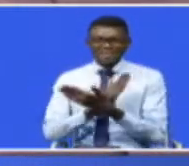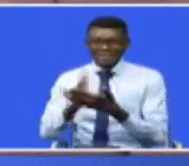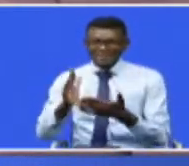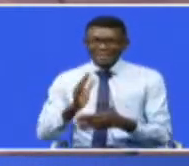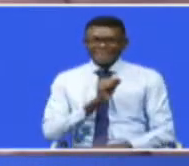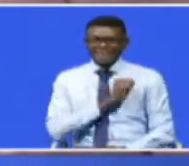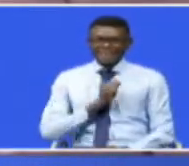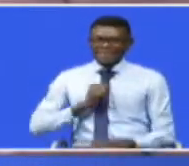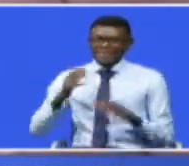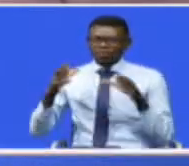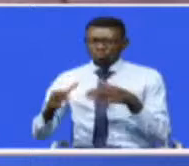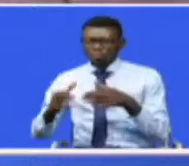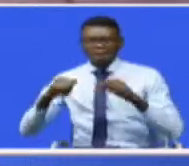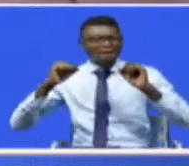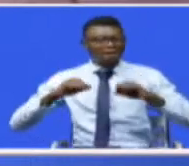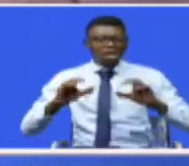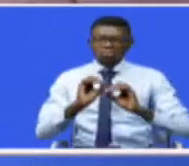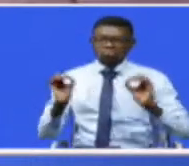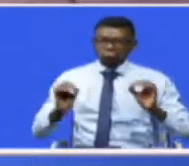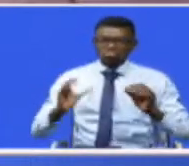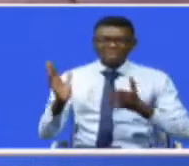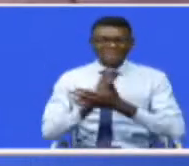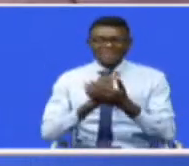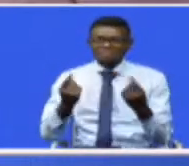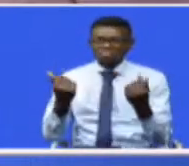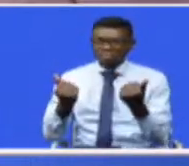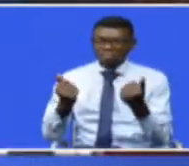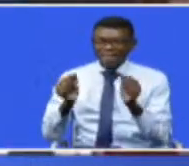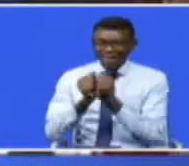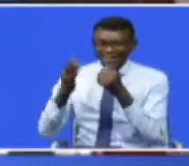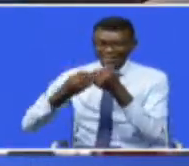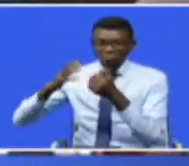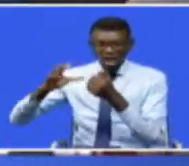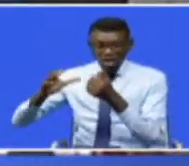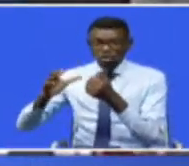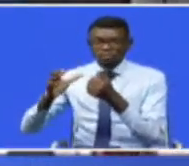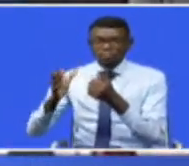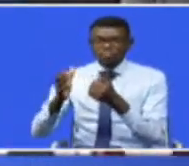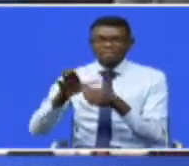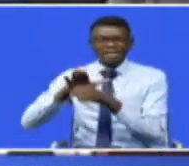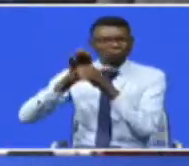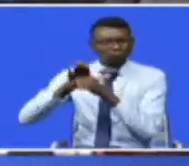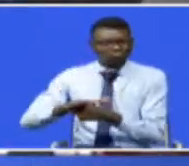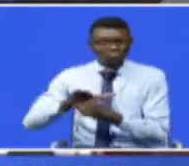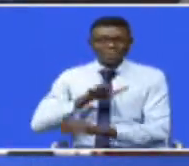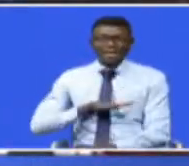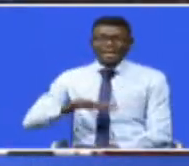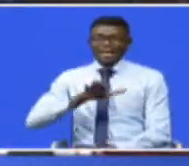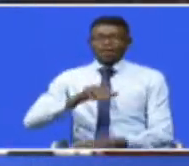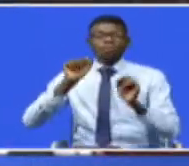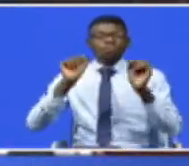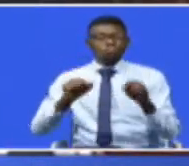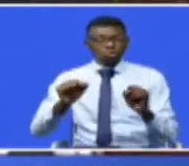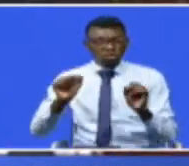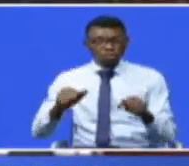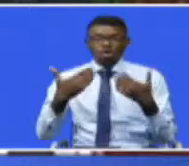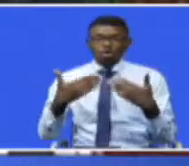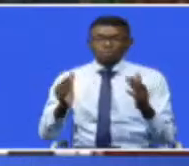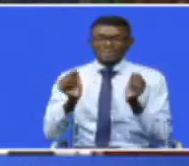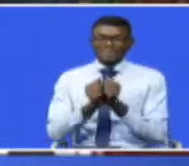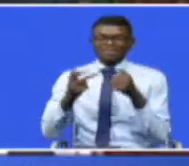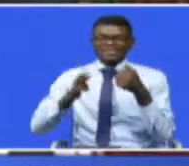in the middle over the new revenue sharing formula, where 18 counties, mostly in the marginalized regions, were to lose 17 billion